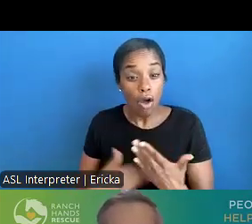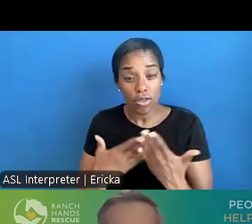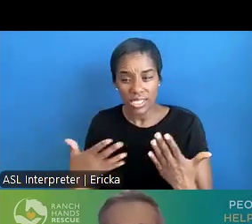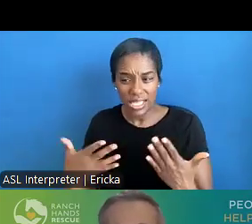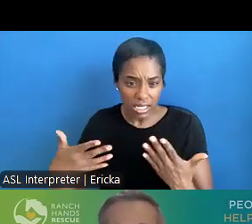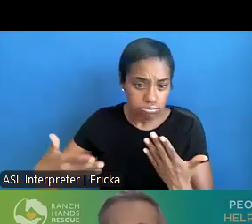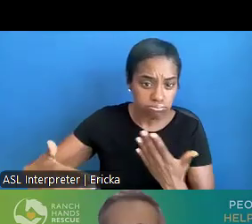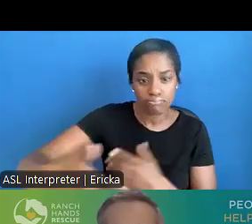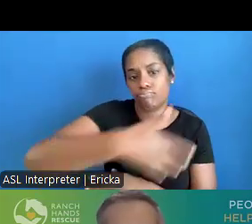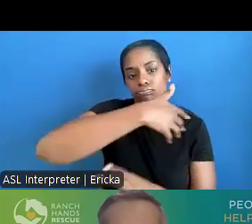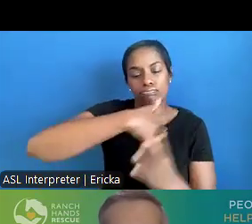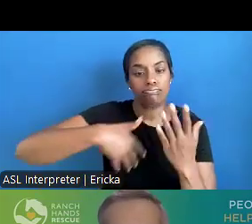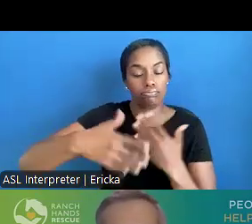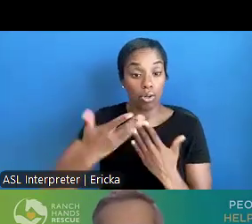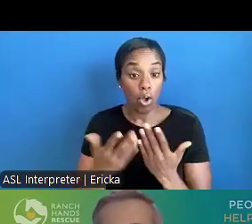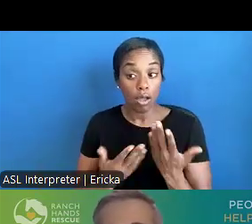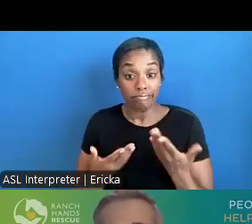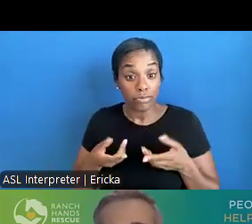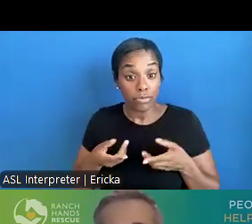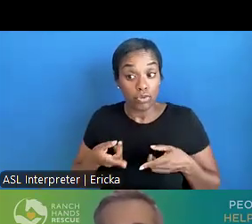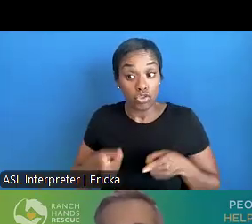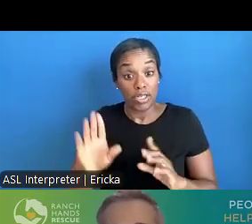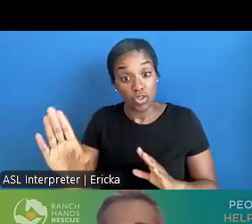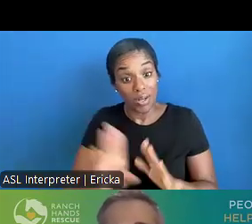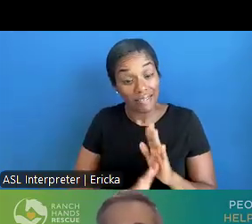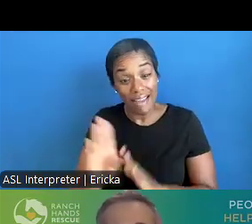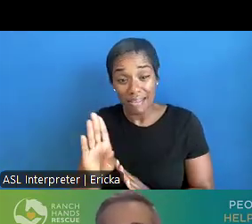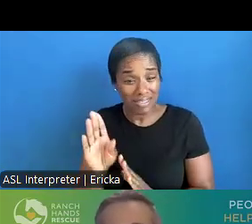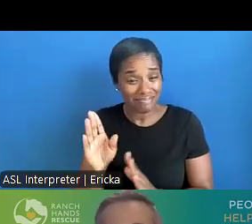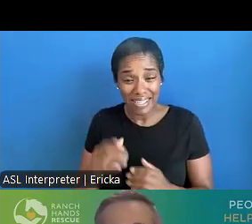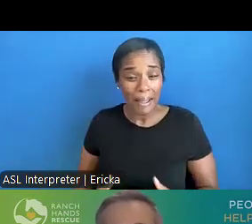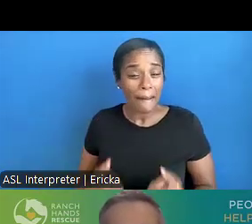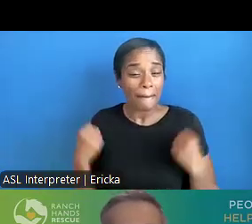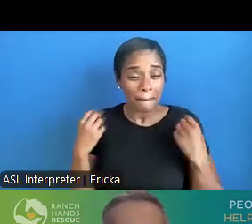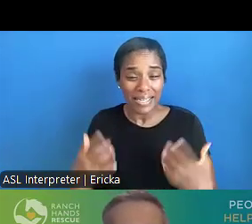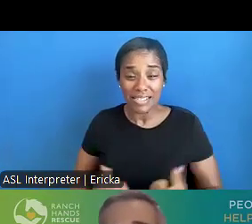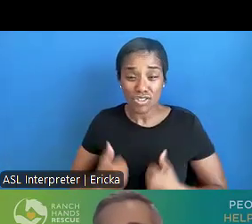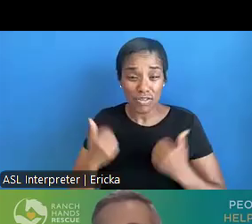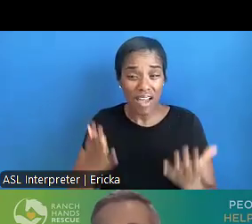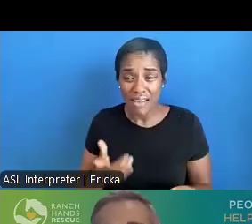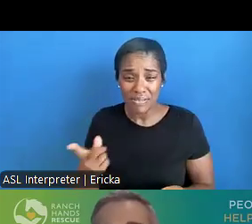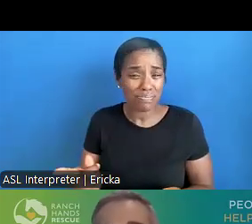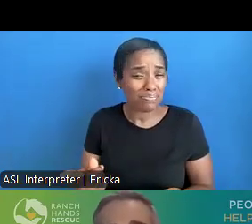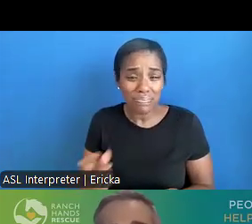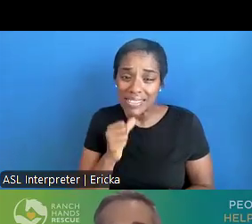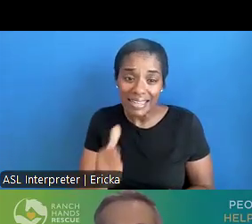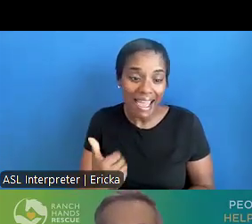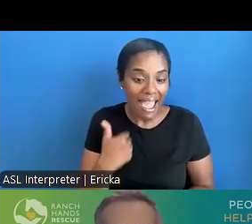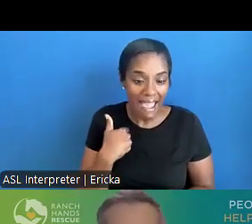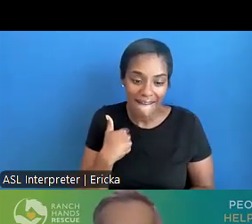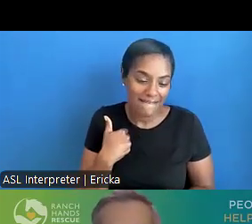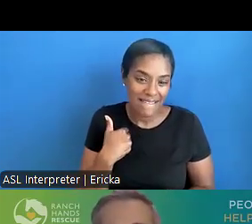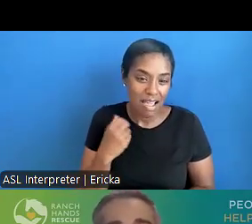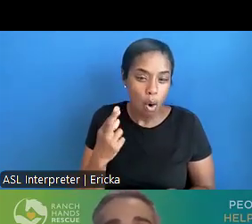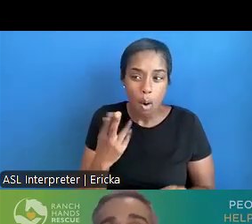of your development, many of these survivors didn't have. They didn't encounter it, or they did it, it was very sparing, or